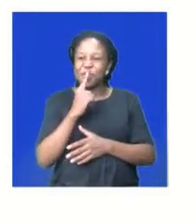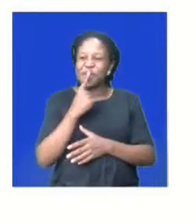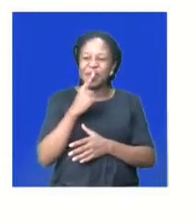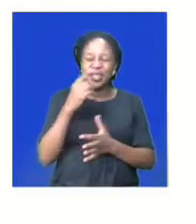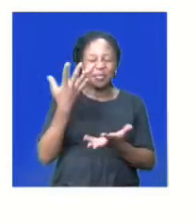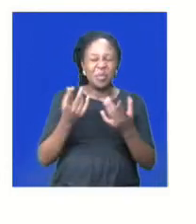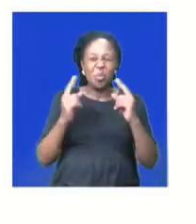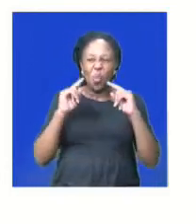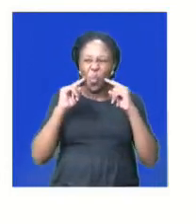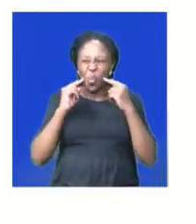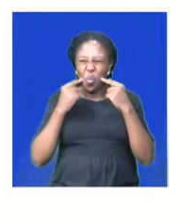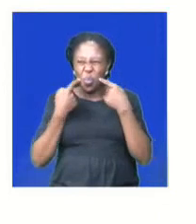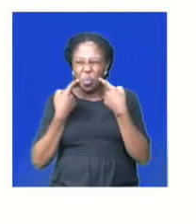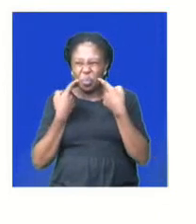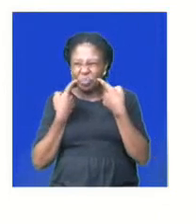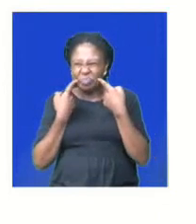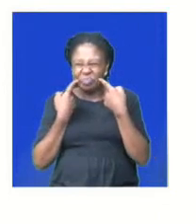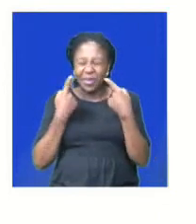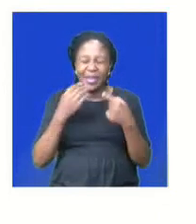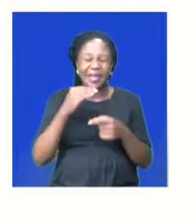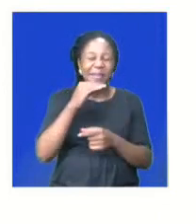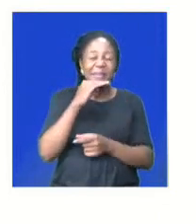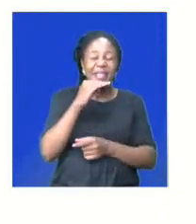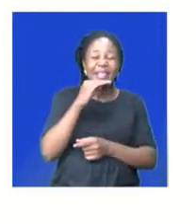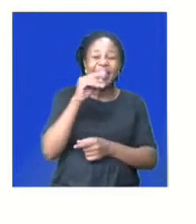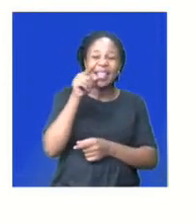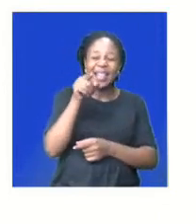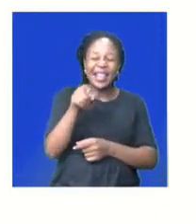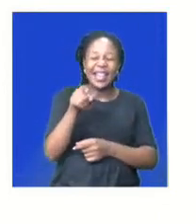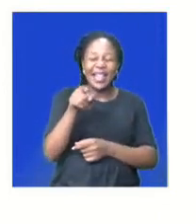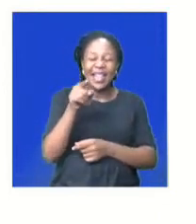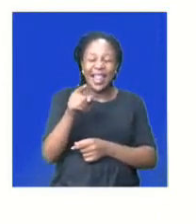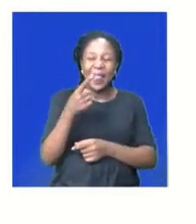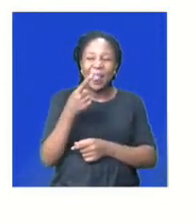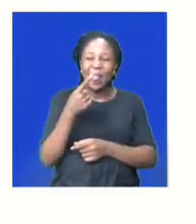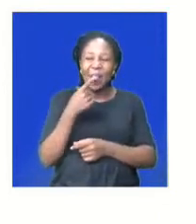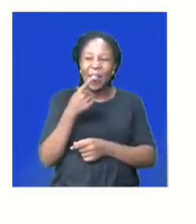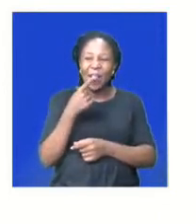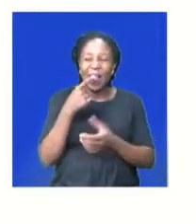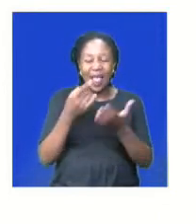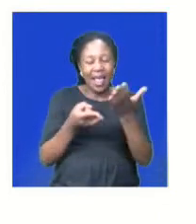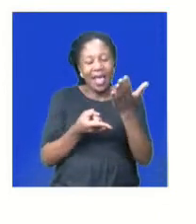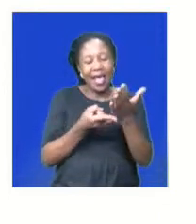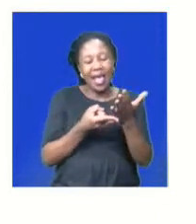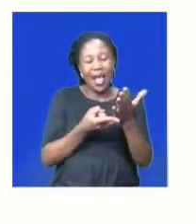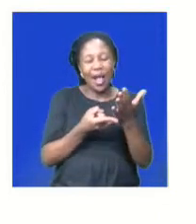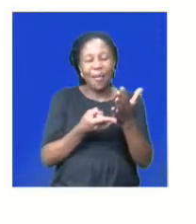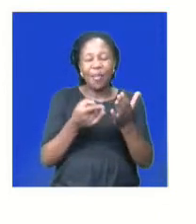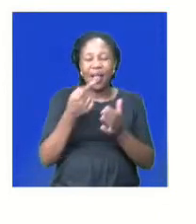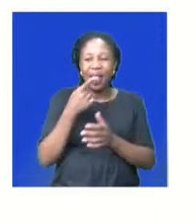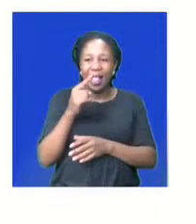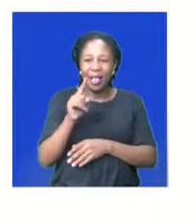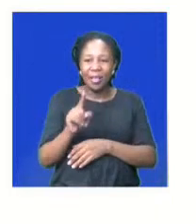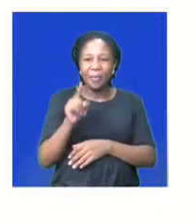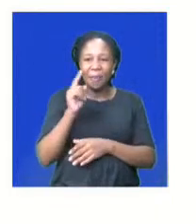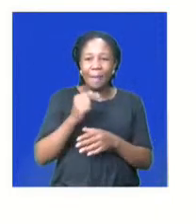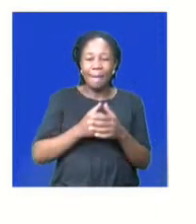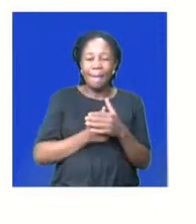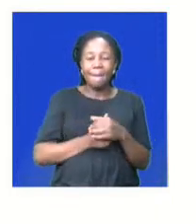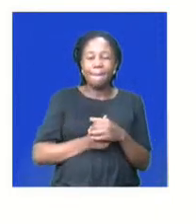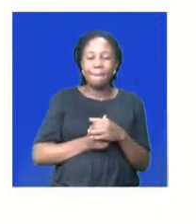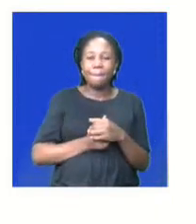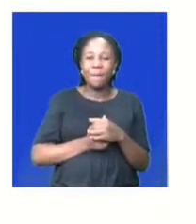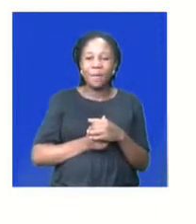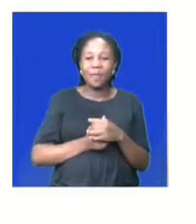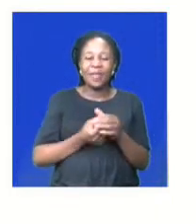sour or bitter. That's the sense of taste. Then we have the sense